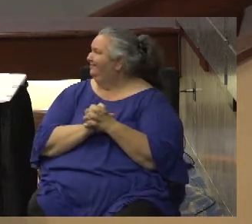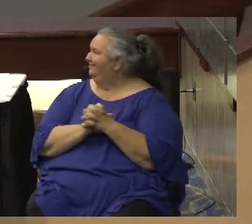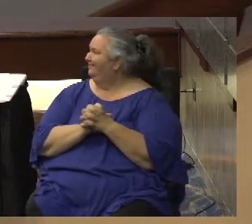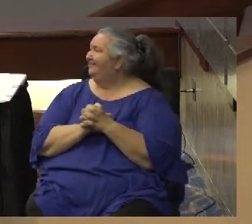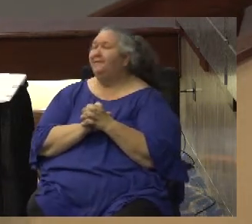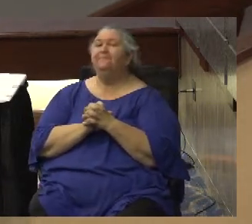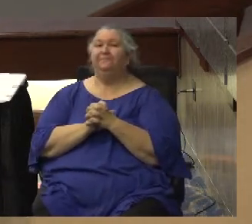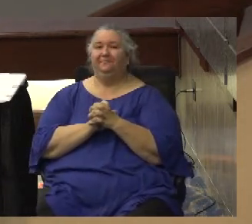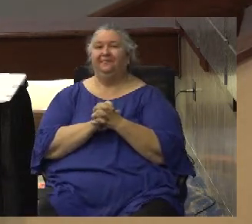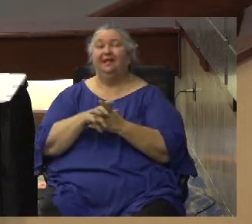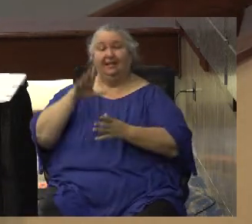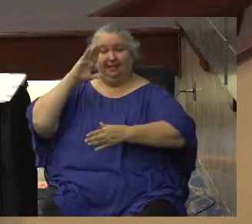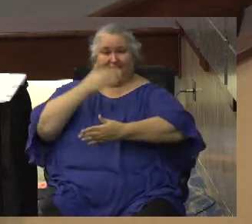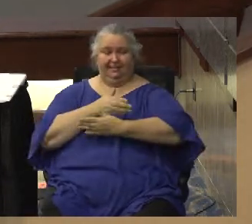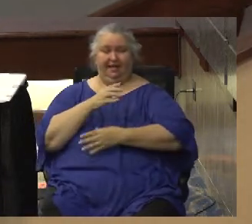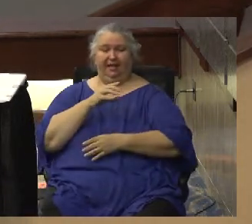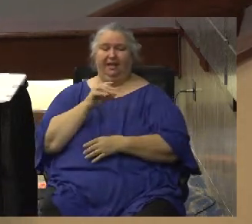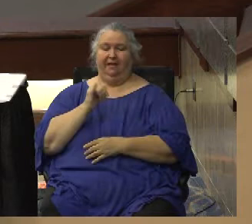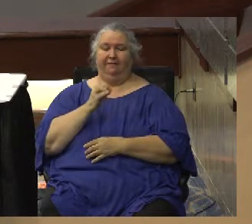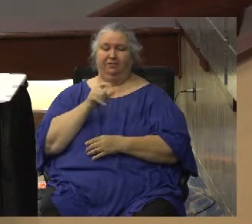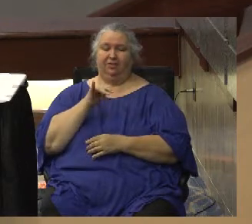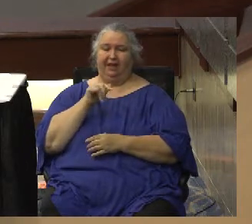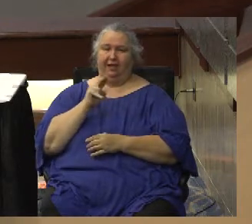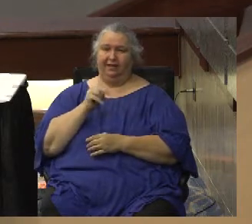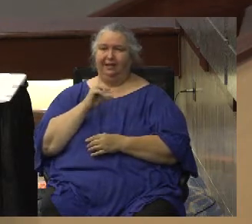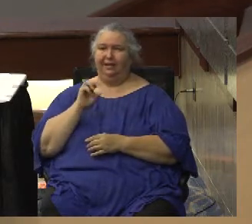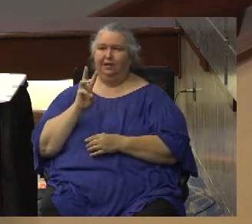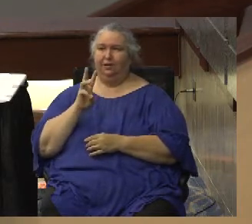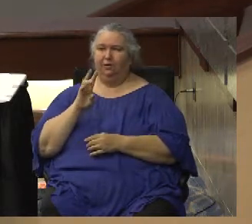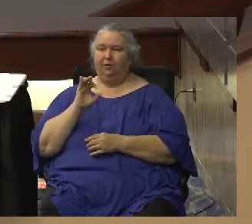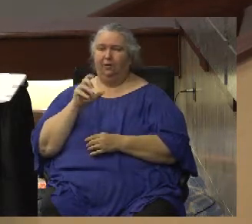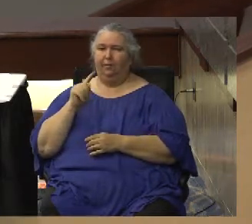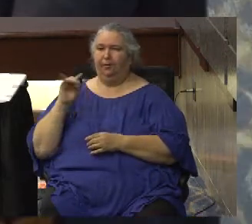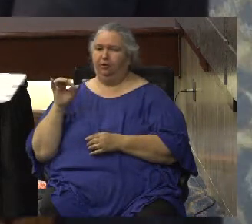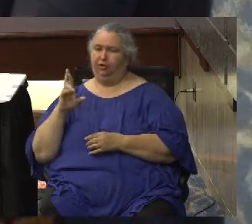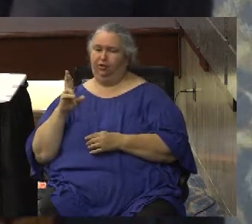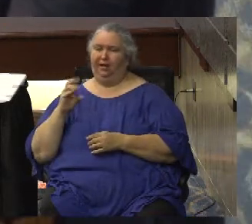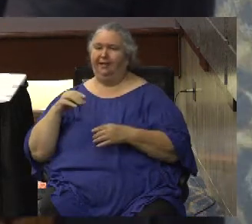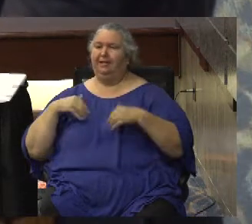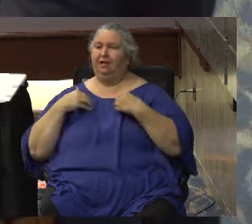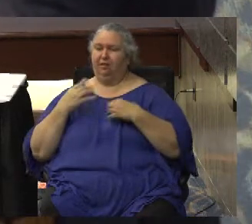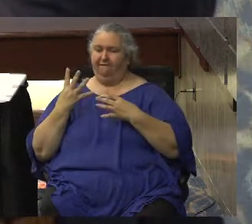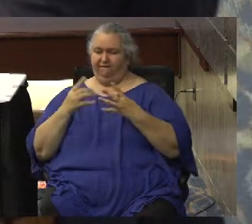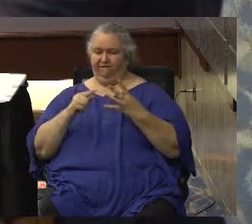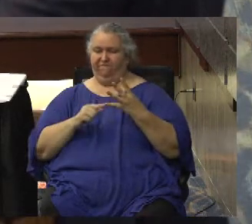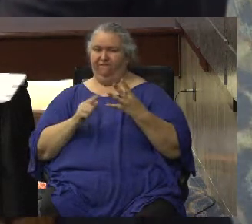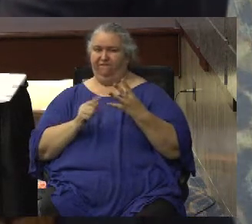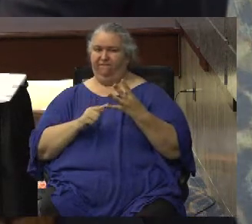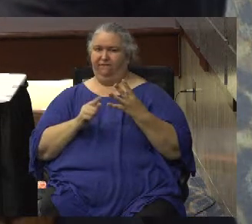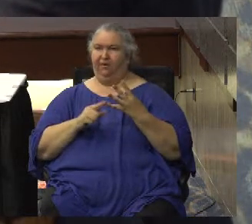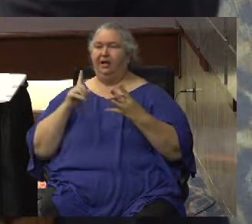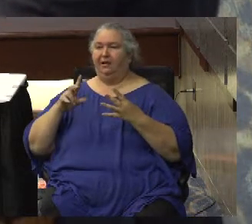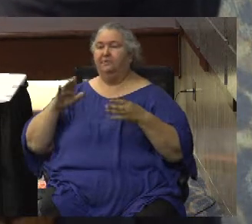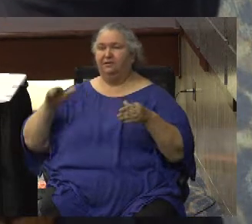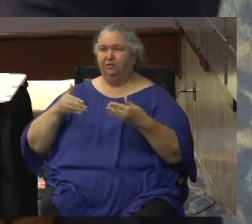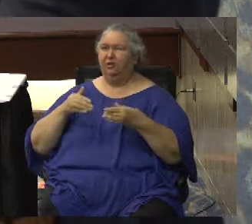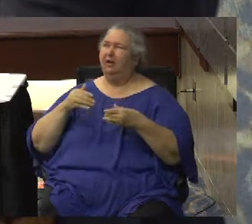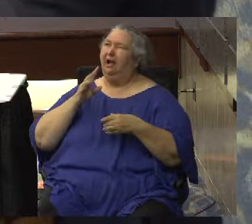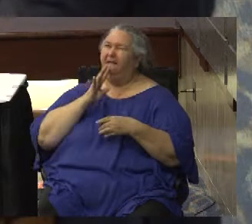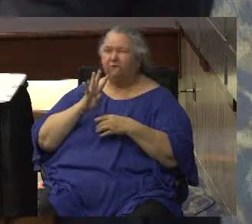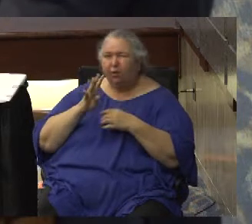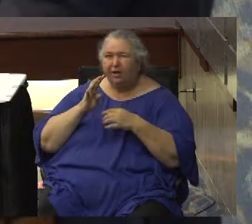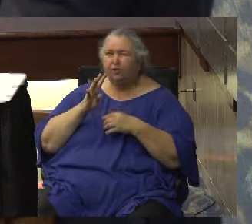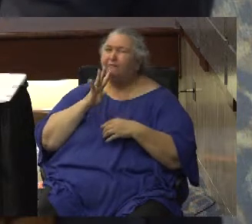He's the son of Jacqueline and Wilbert London Jr. and the youngest of 4 children. He was introduced to the sport of track and field at just 4